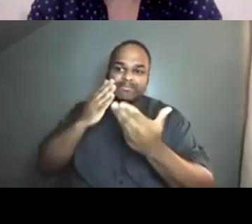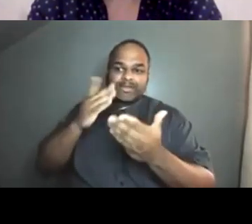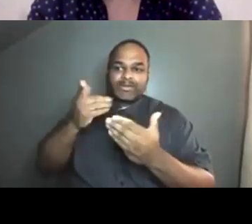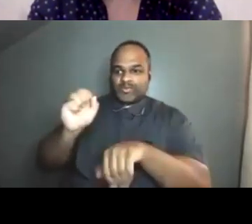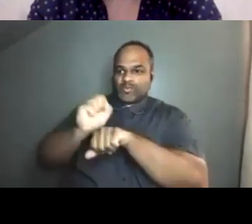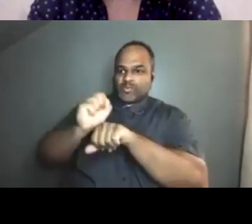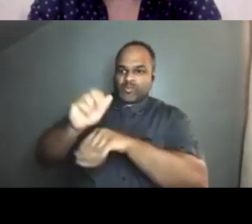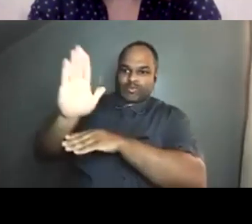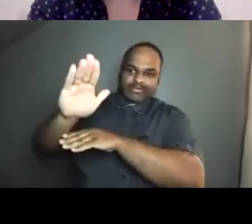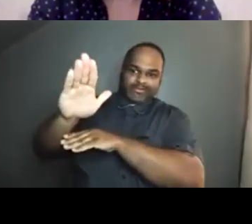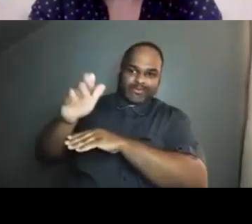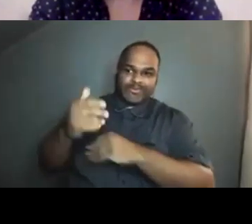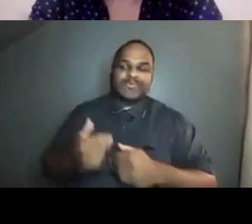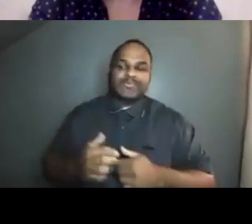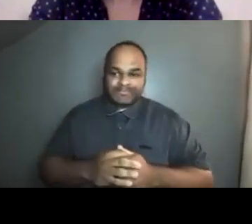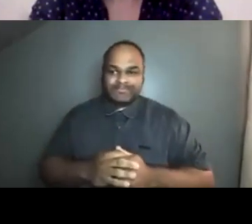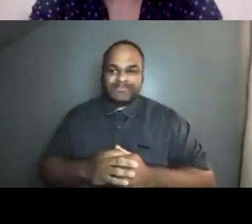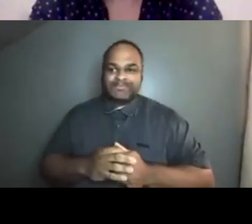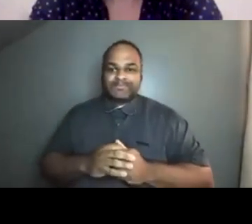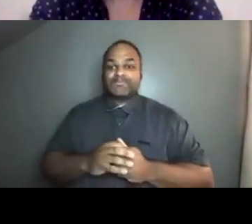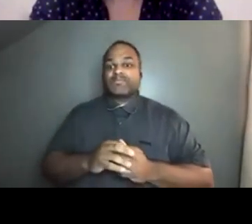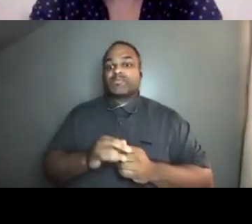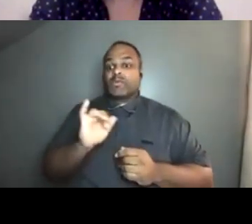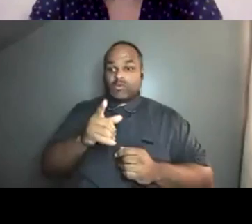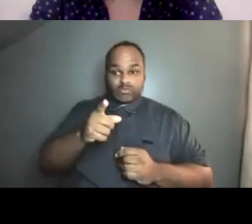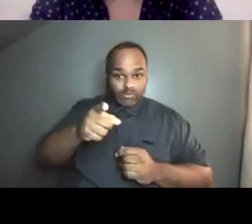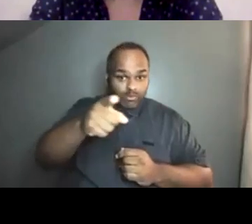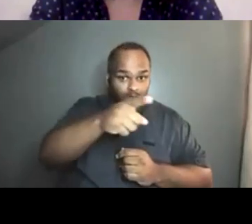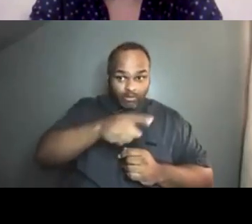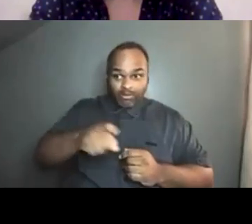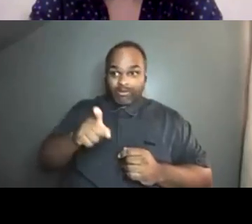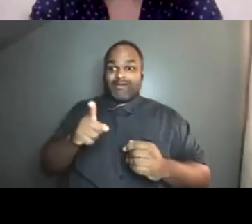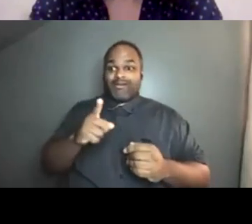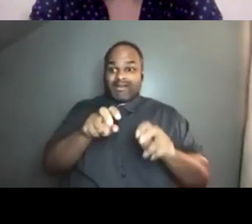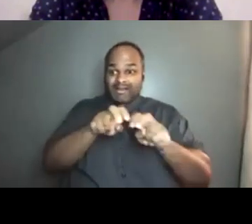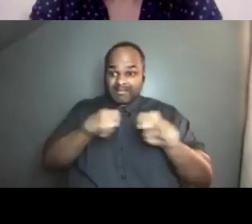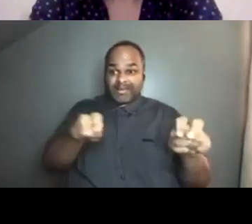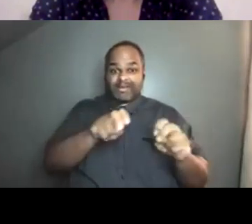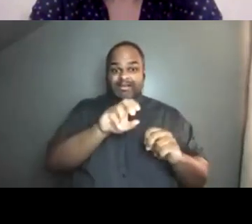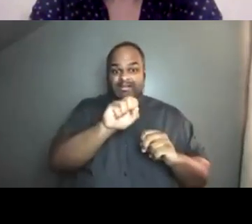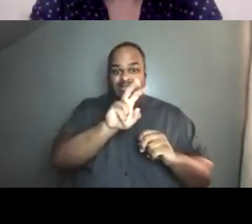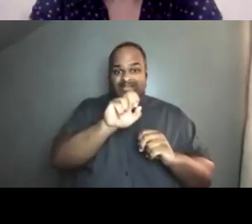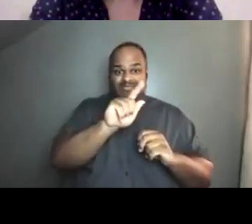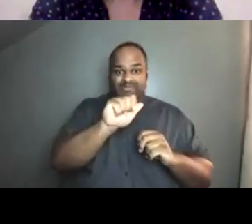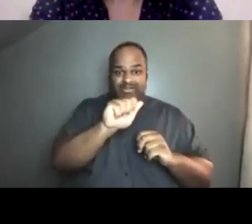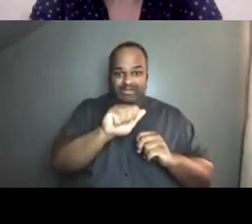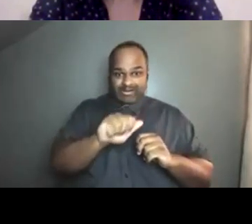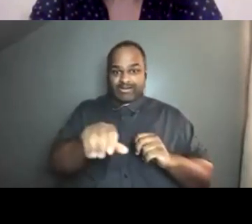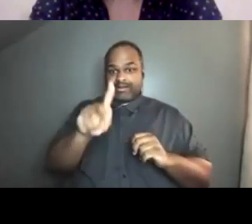this afternoon. And I applaud all the panelists, Svetlana Borodina, Kira